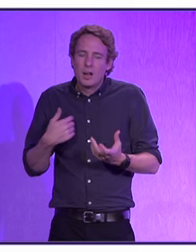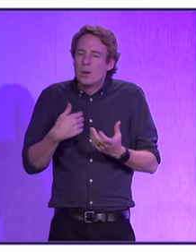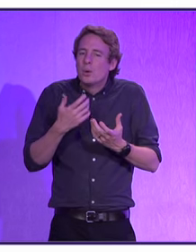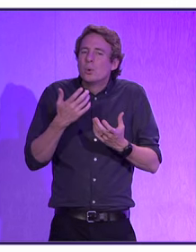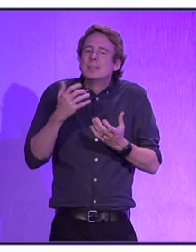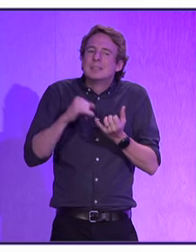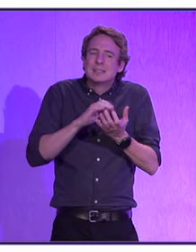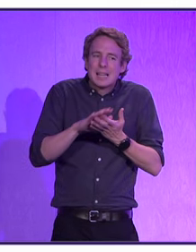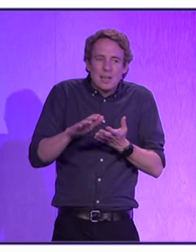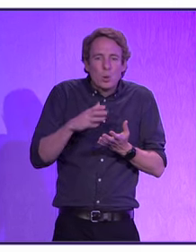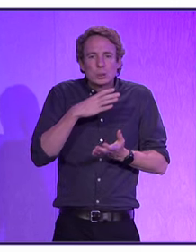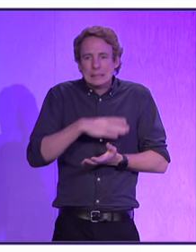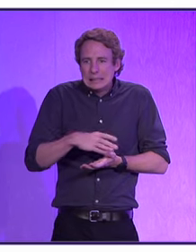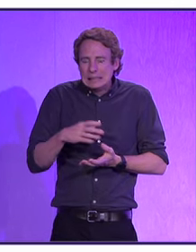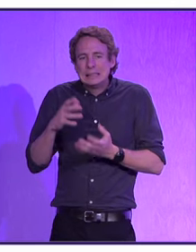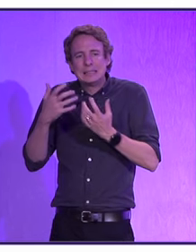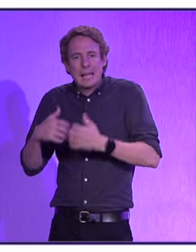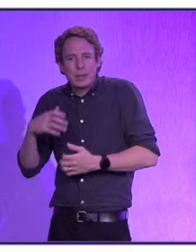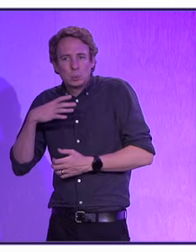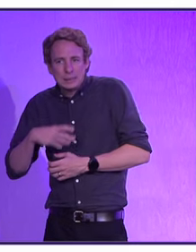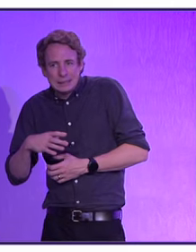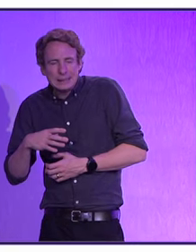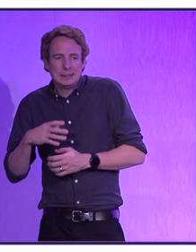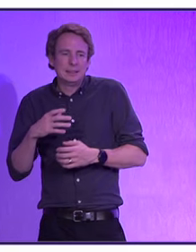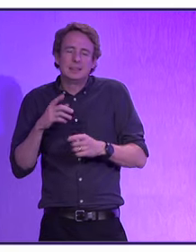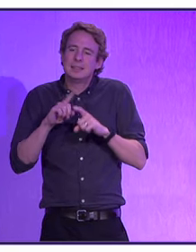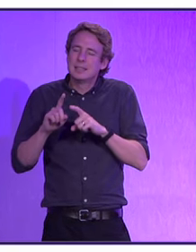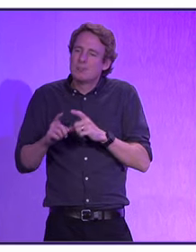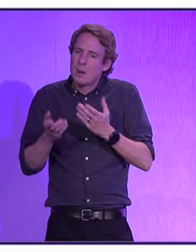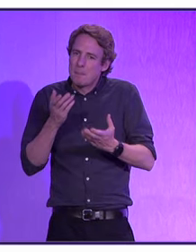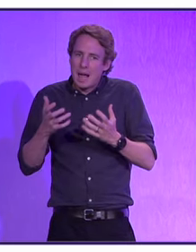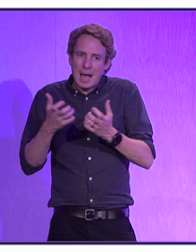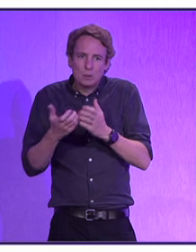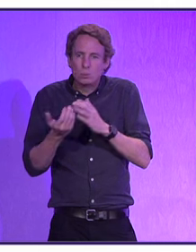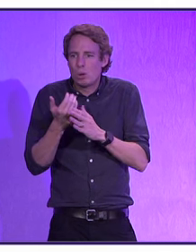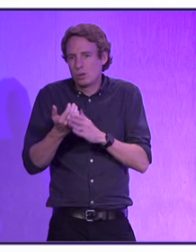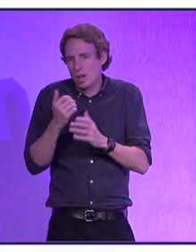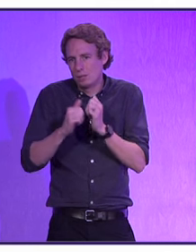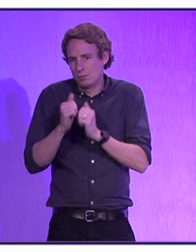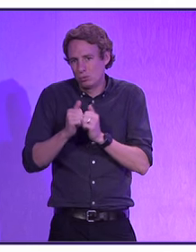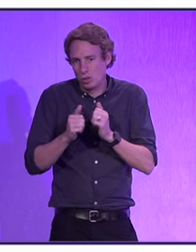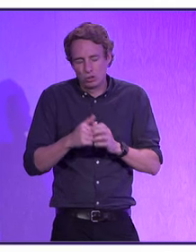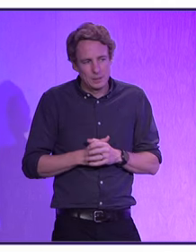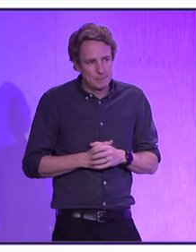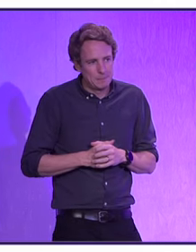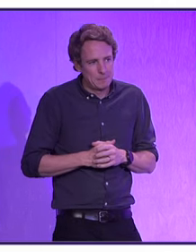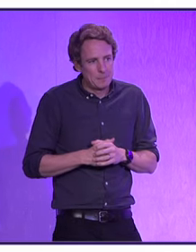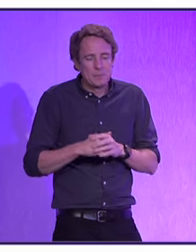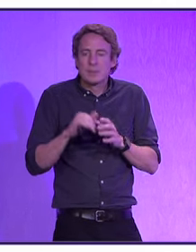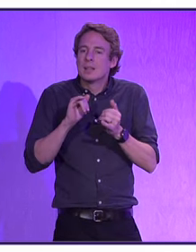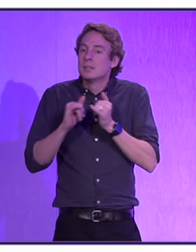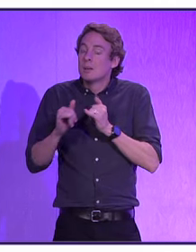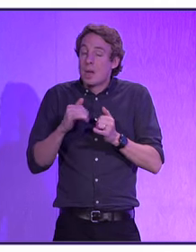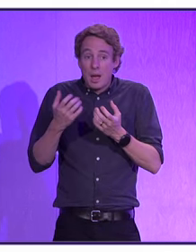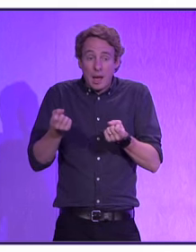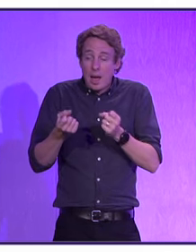of it, and there is a stakeholder aspect of it, right, in modernizing your infrastructure, right? And sometimes when you're doing this,